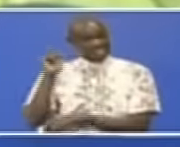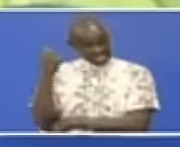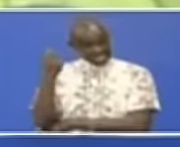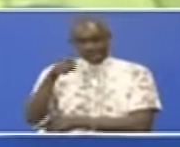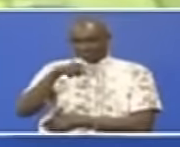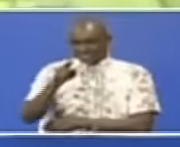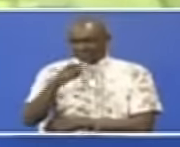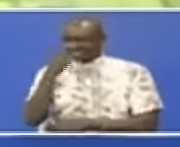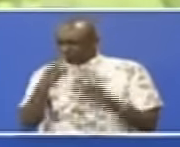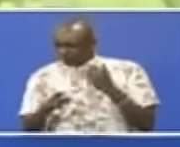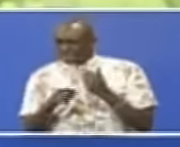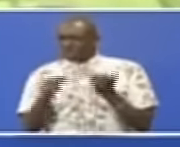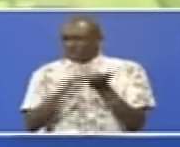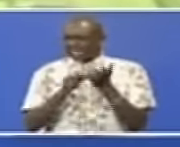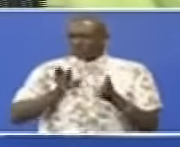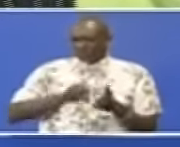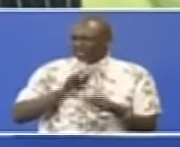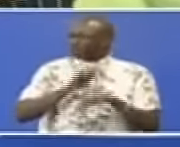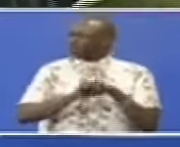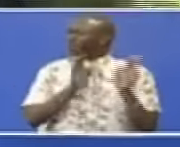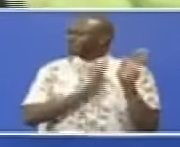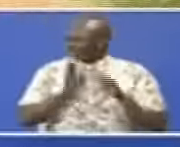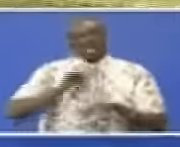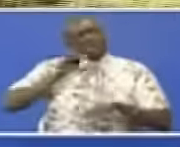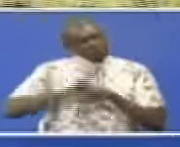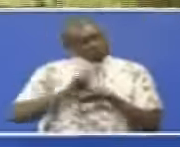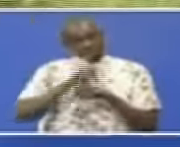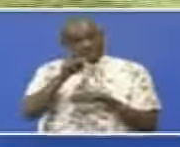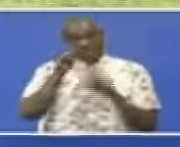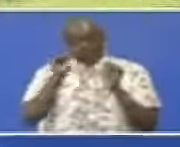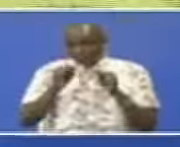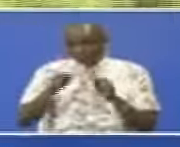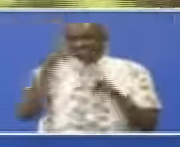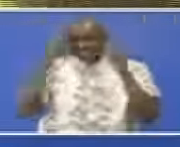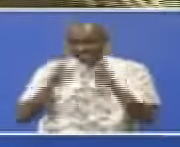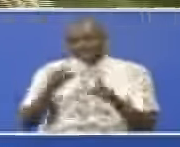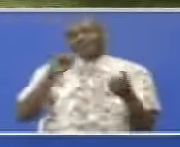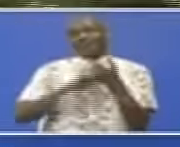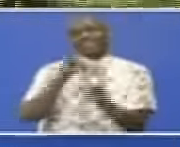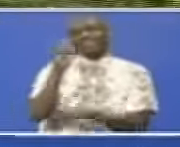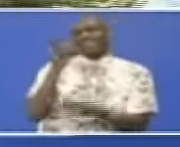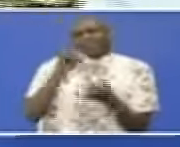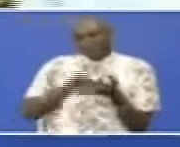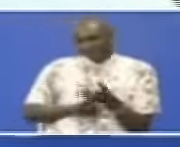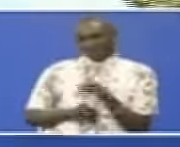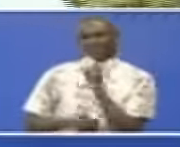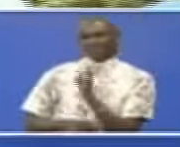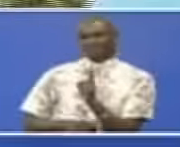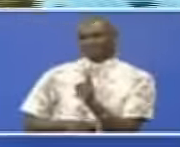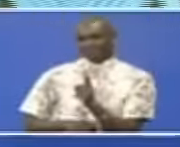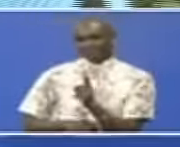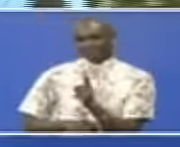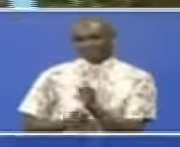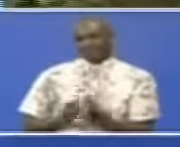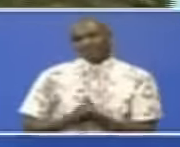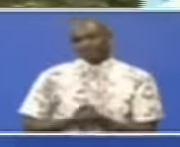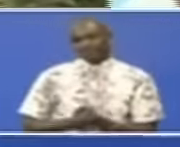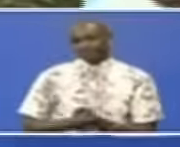he describes the Ugandan's good behavior as inviting, to an extent where he decided to take a second oath of marriage.